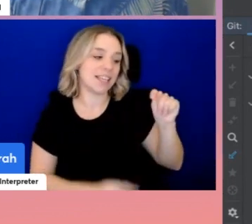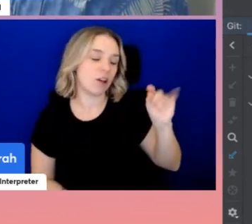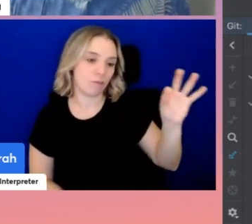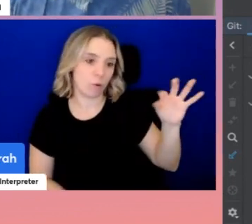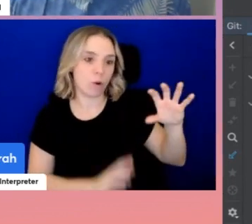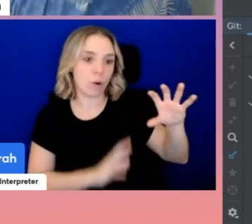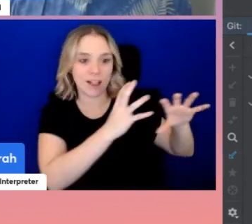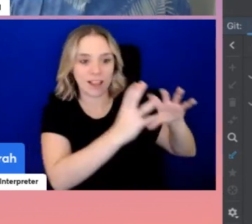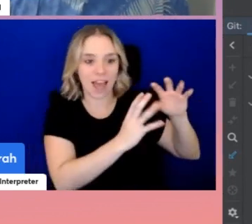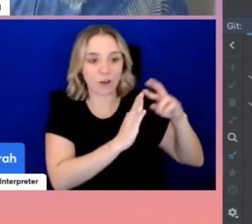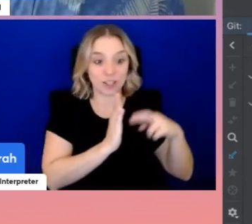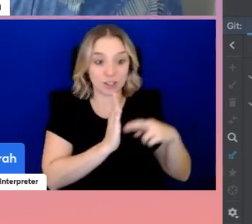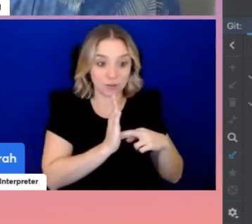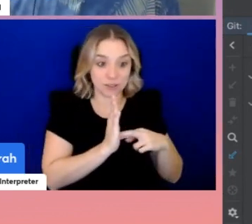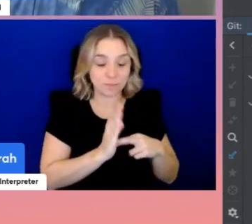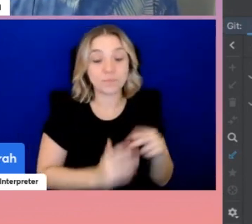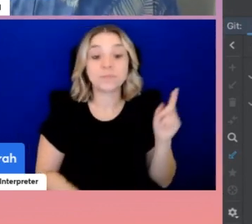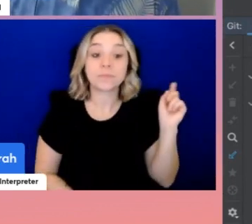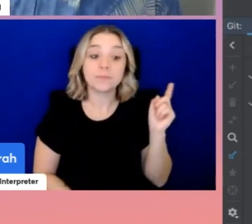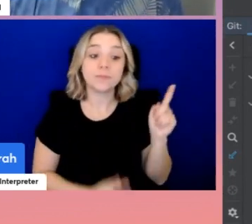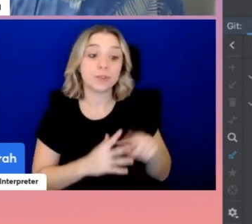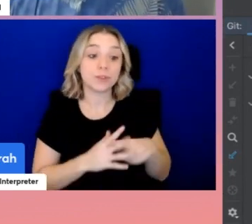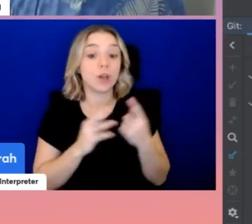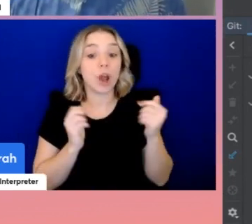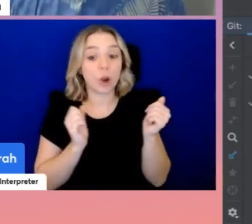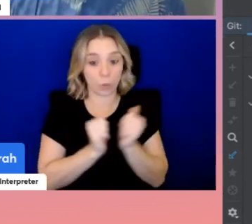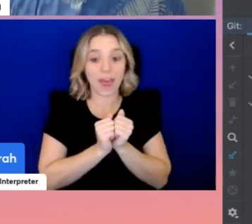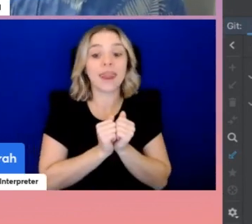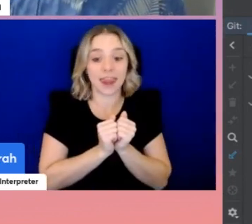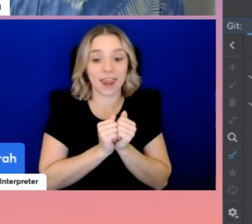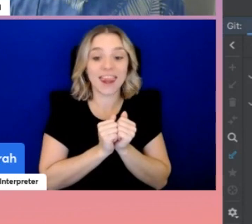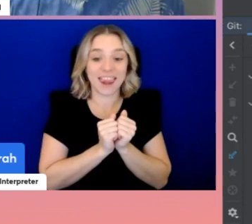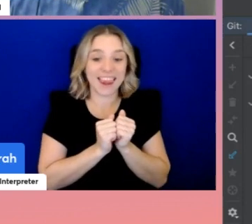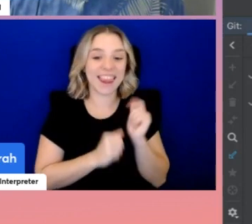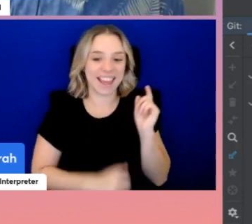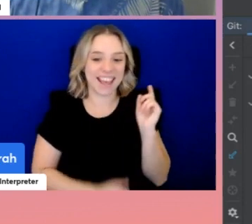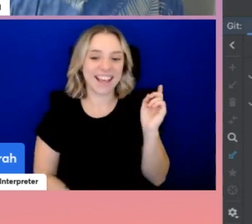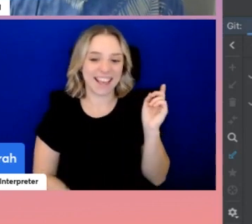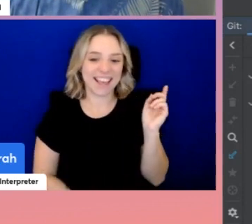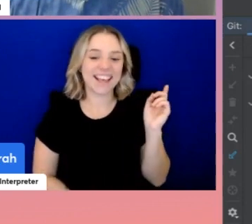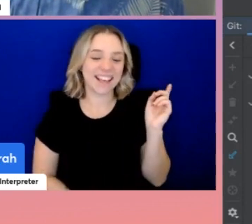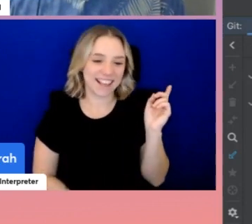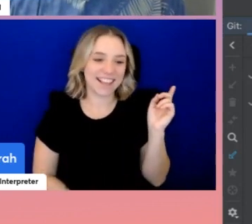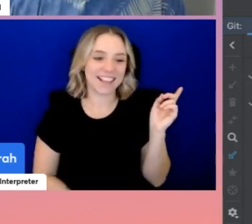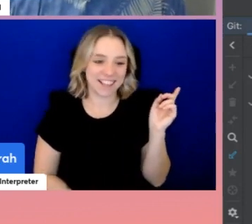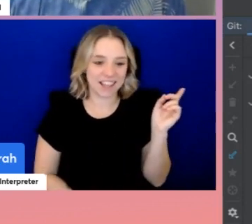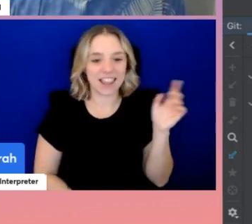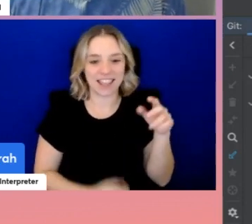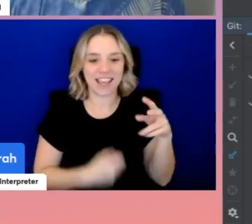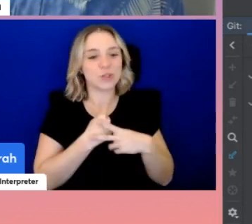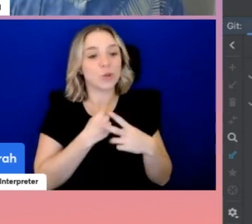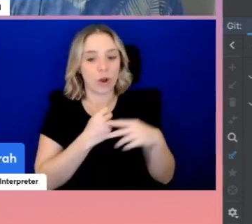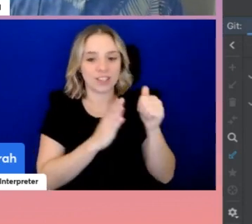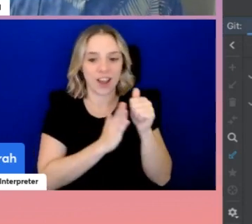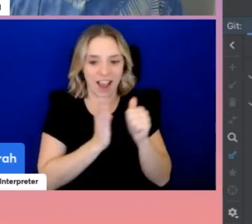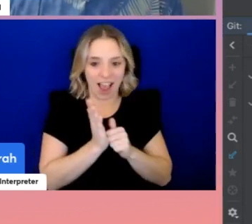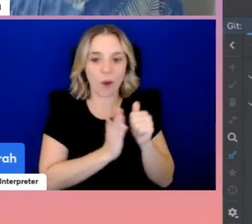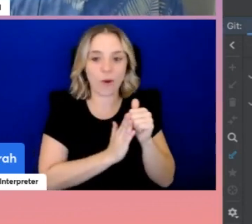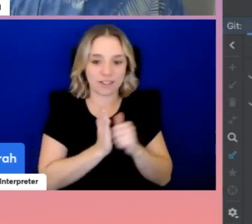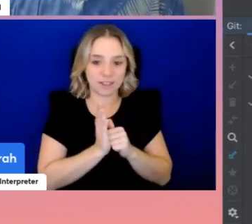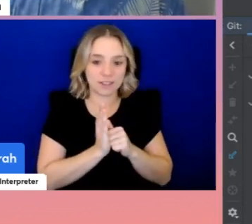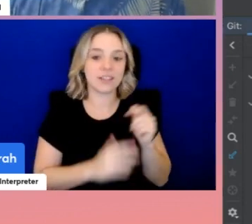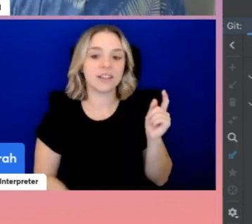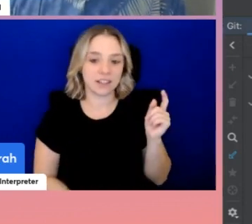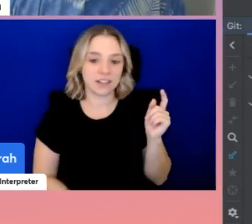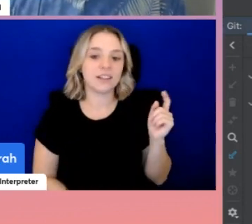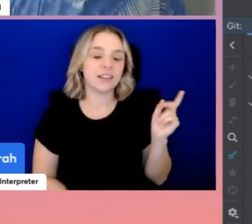So we're going to start with with this no-code module, which is a storage account. So we are going to add